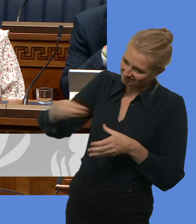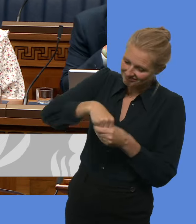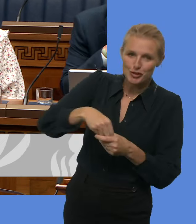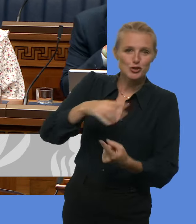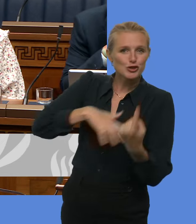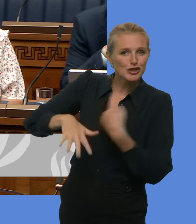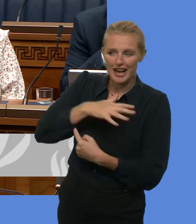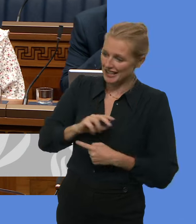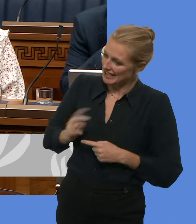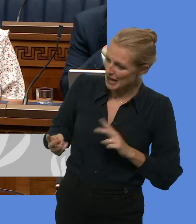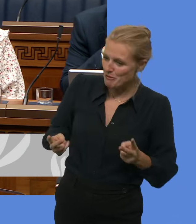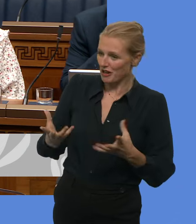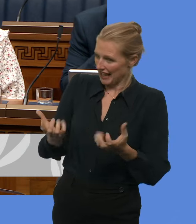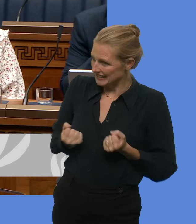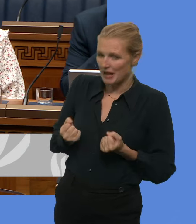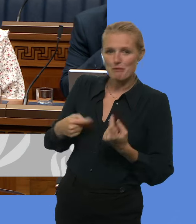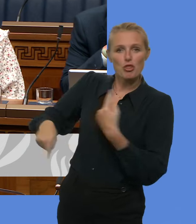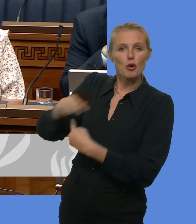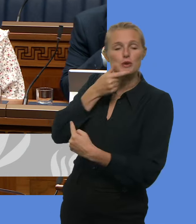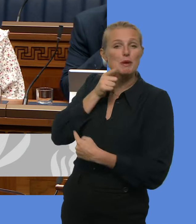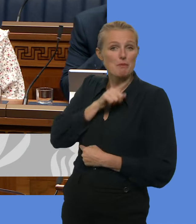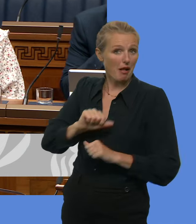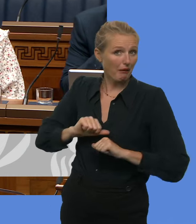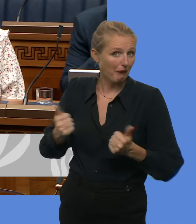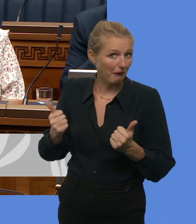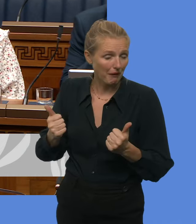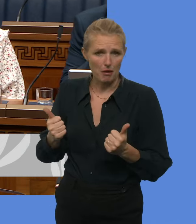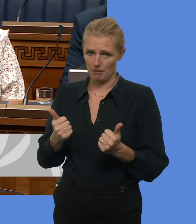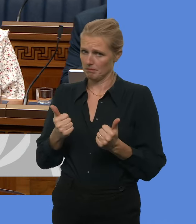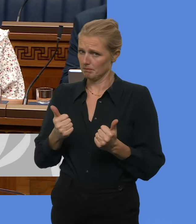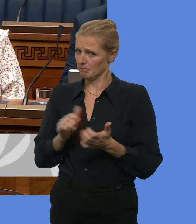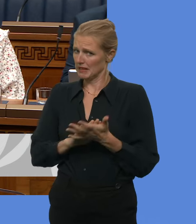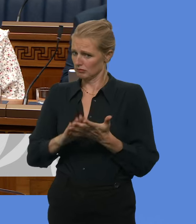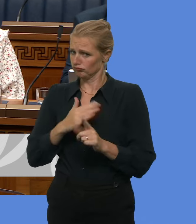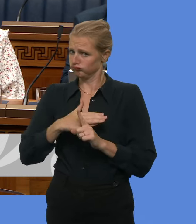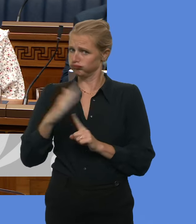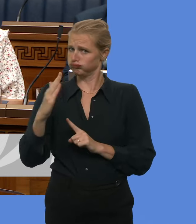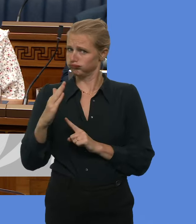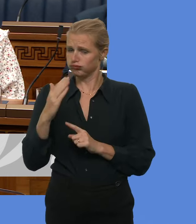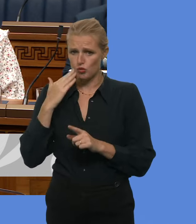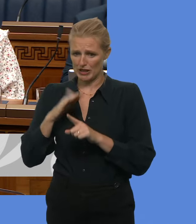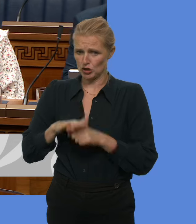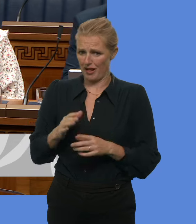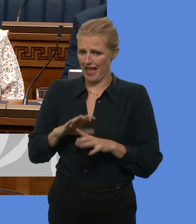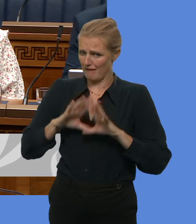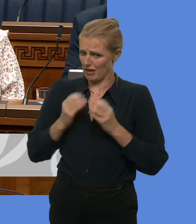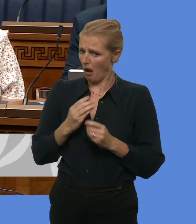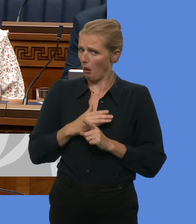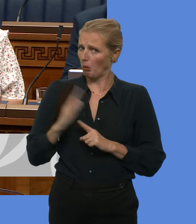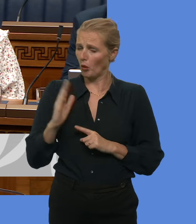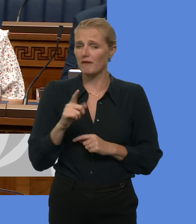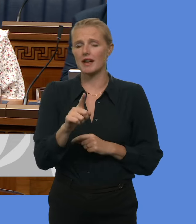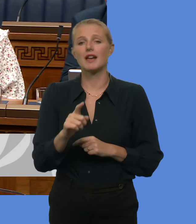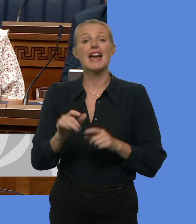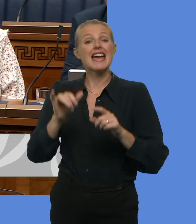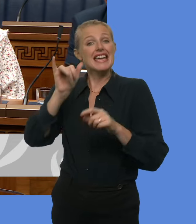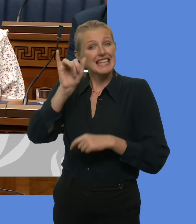progress against the targets. While it remains a key priority to fully deliver the commitments in the current strategy, it is important